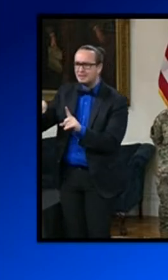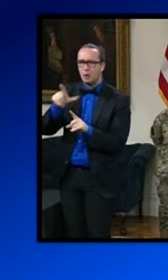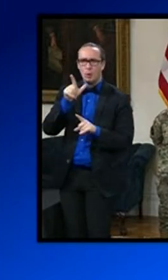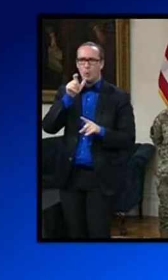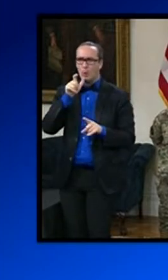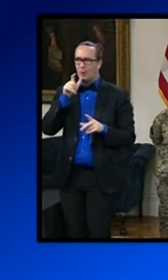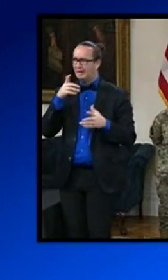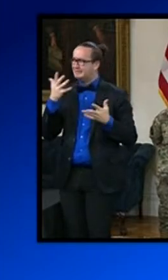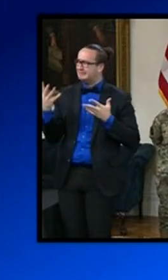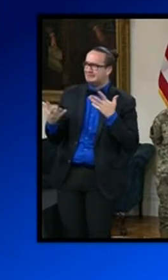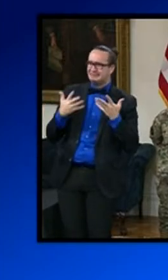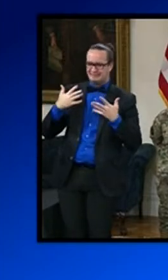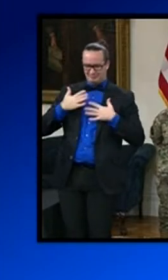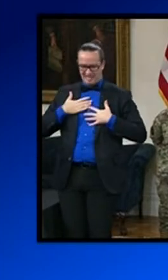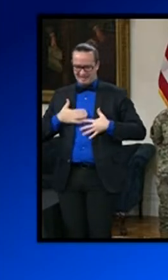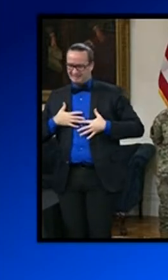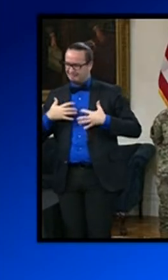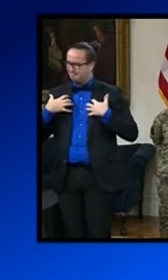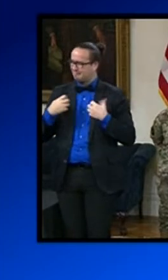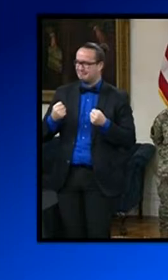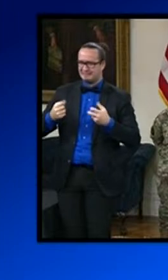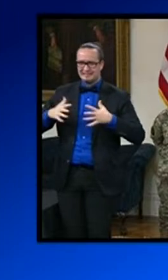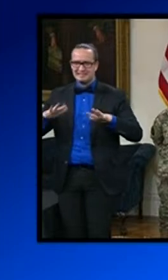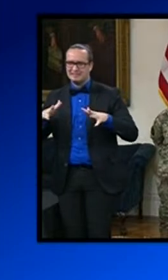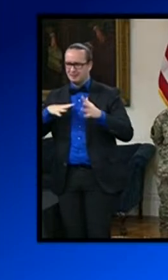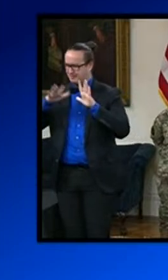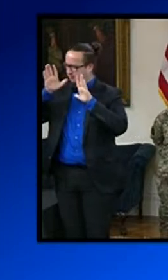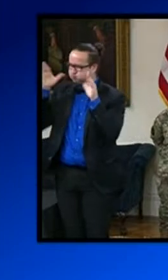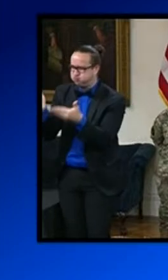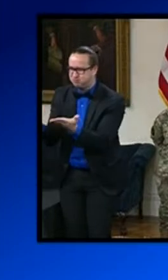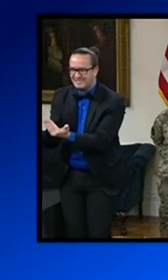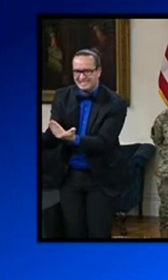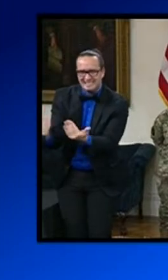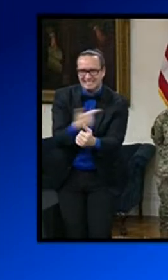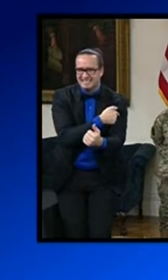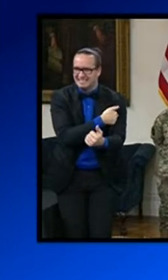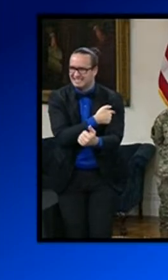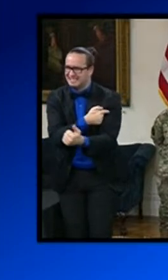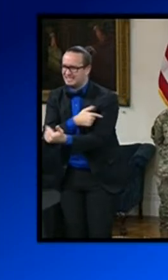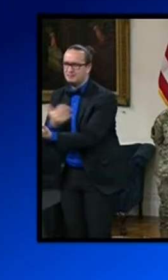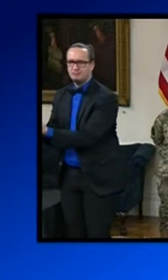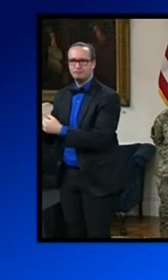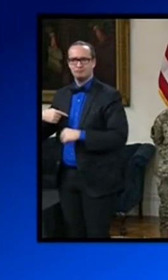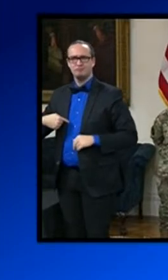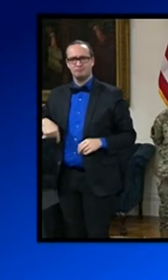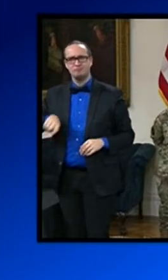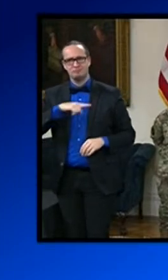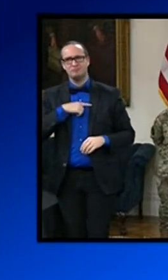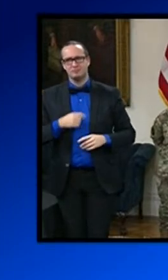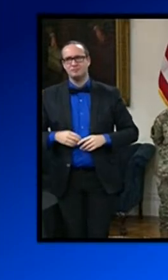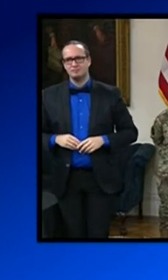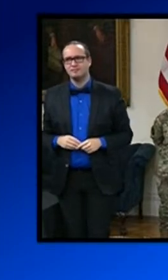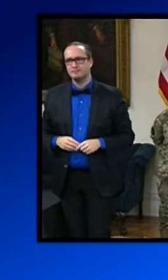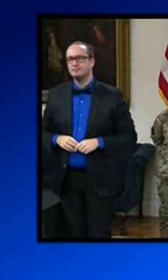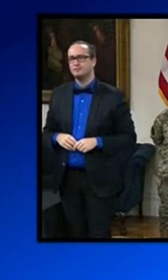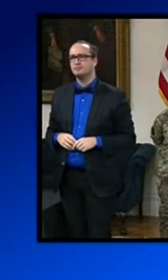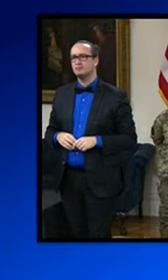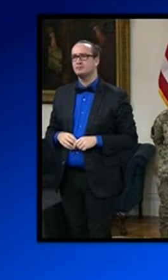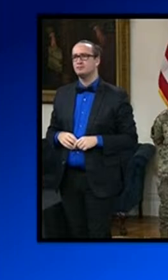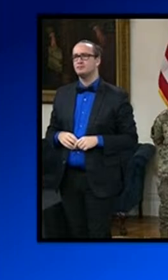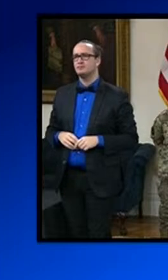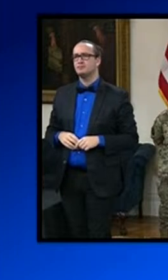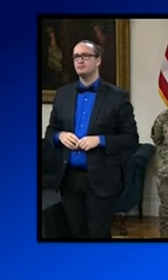The Biden administration's plan for ensuring equity in vaccine distribution calls for utilizing